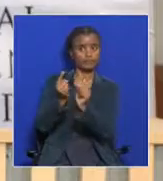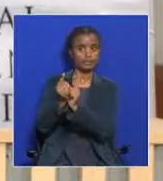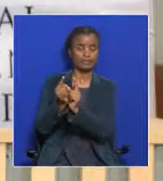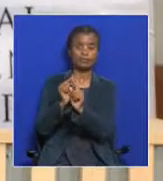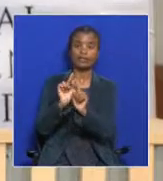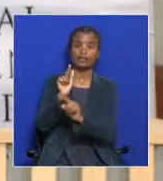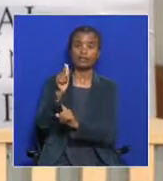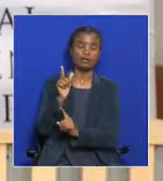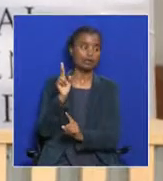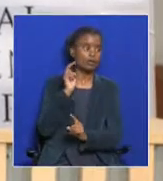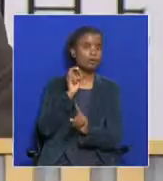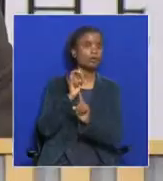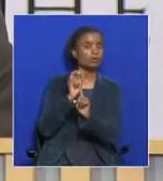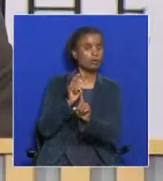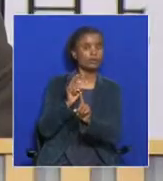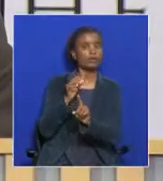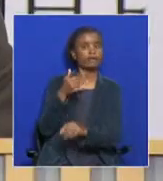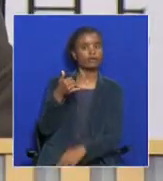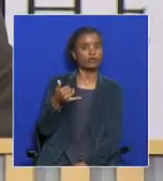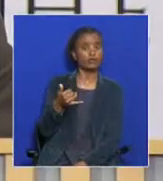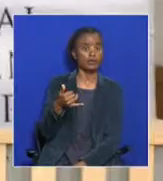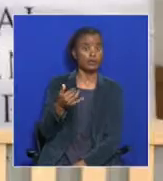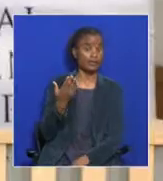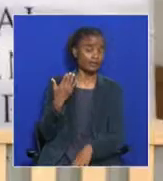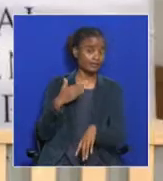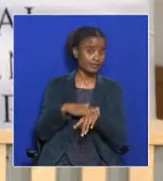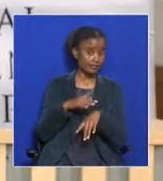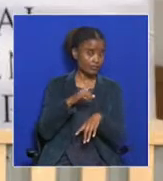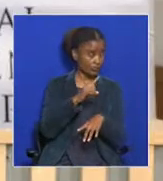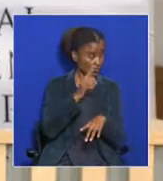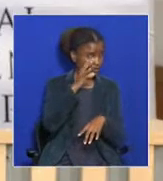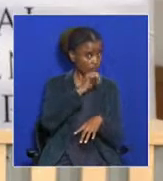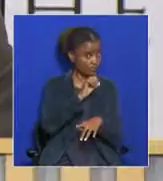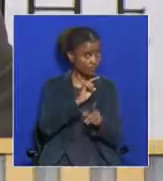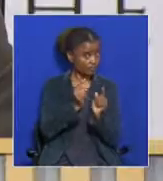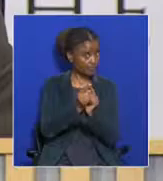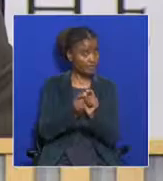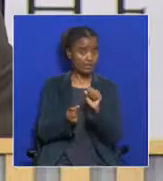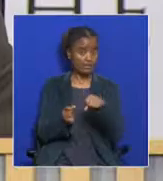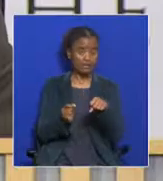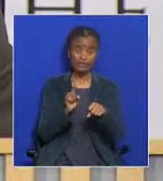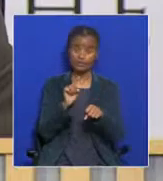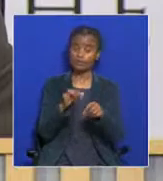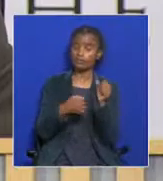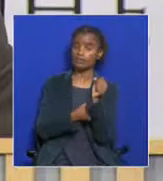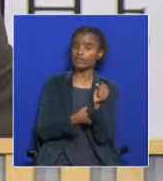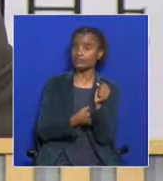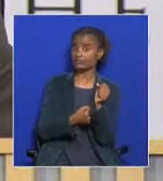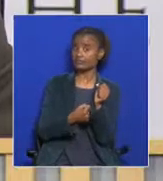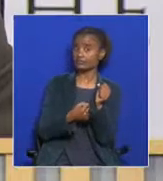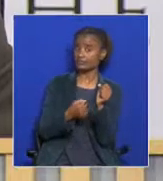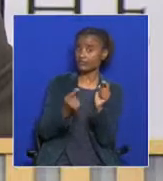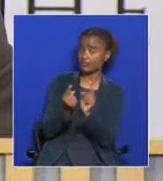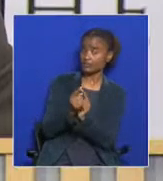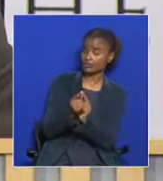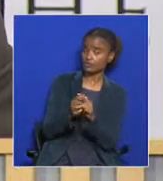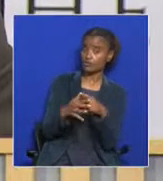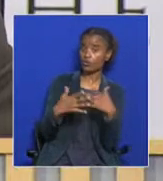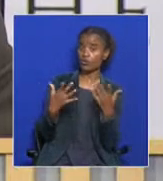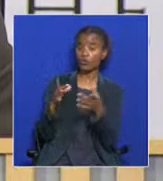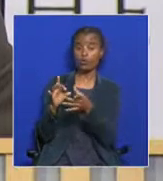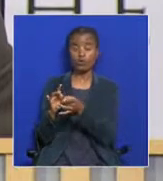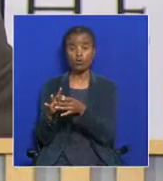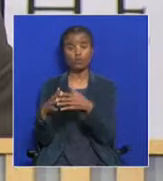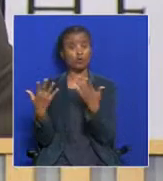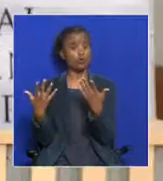you assumed they were going to meet? I assume so. Was it fair to assume at the office? Or would they meet at home or a coffee shop? No, at the office. At the